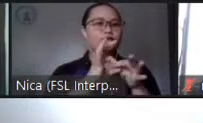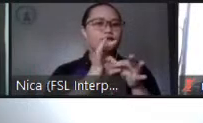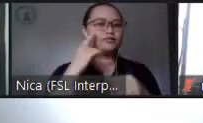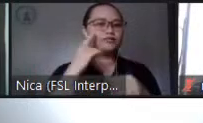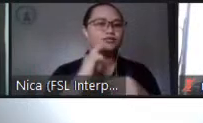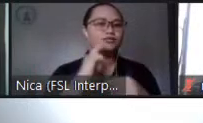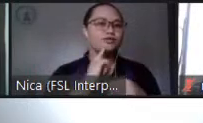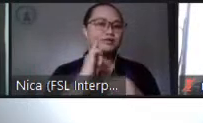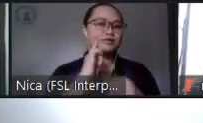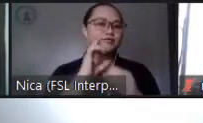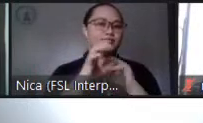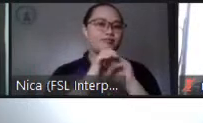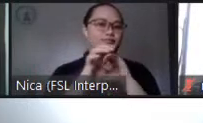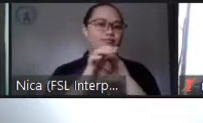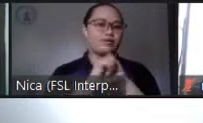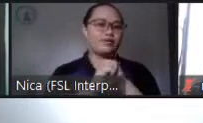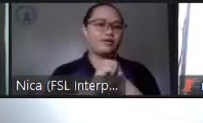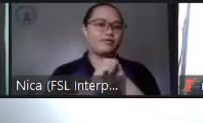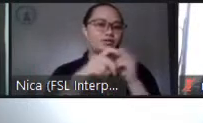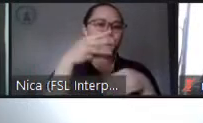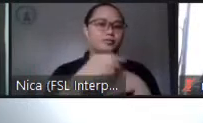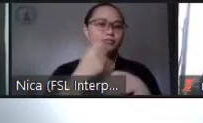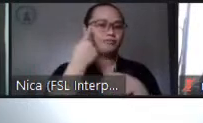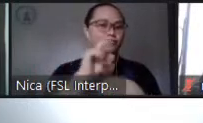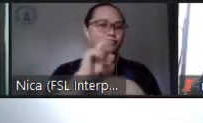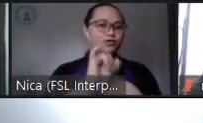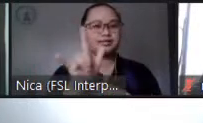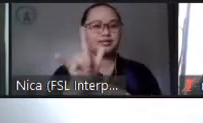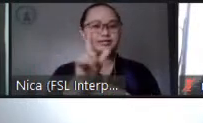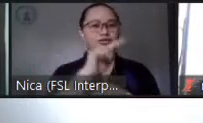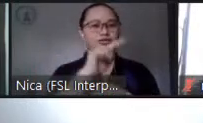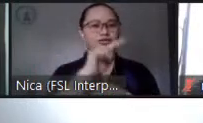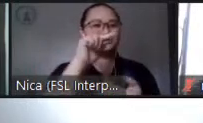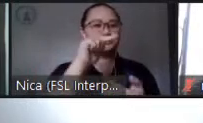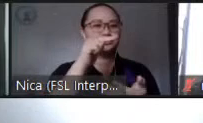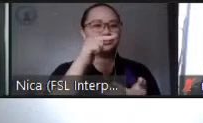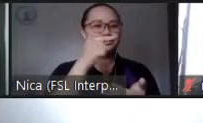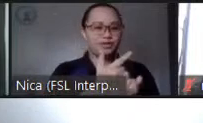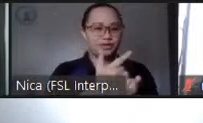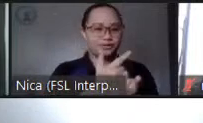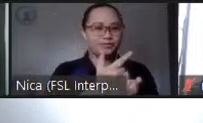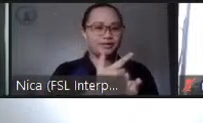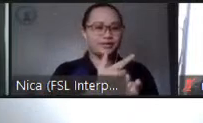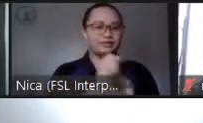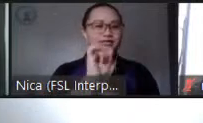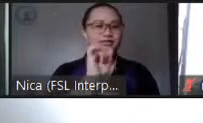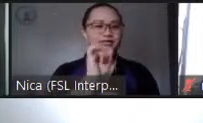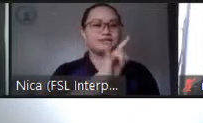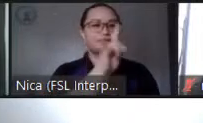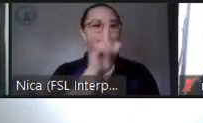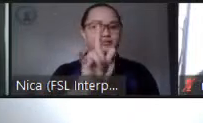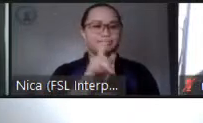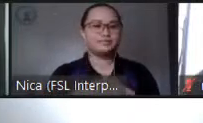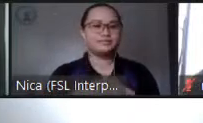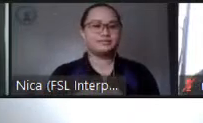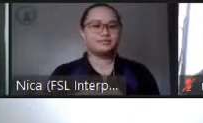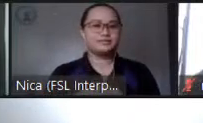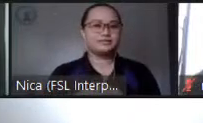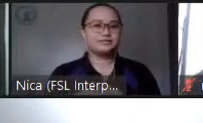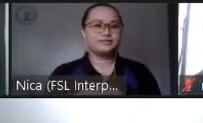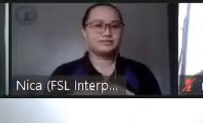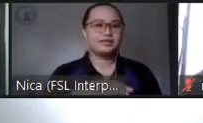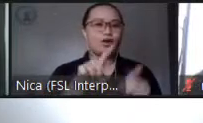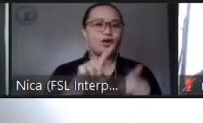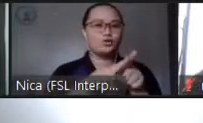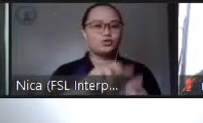Deaf Education and Applied Studies. He's a graduate of Benilde School of Deaf Education and Applied Studies and earned his master's in